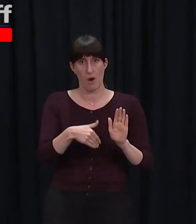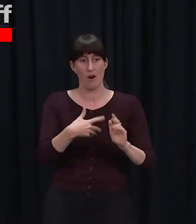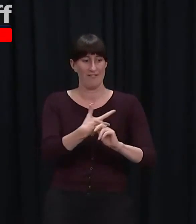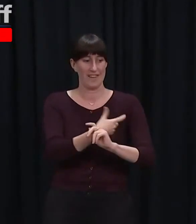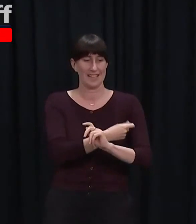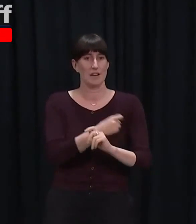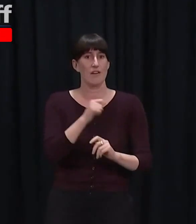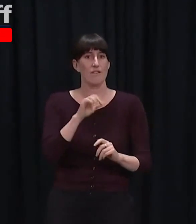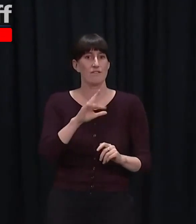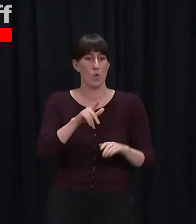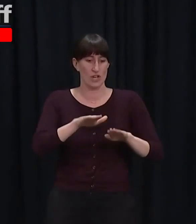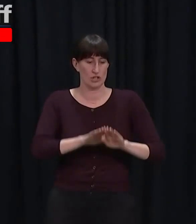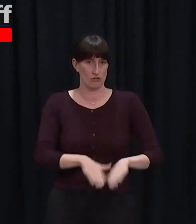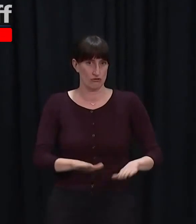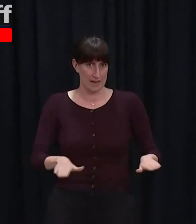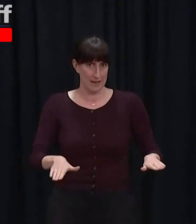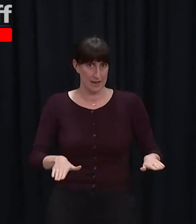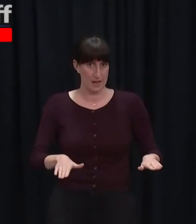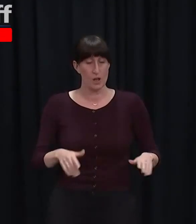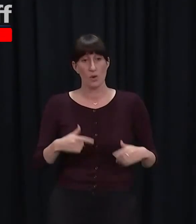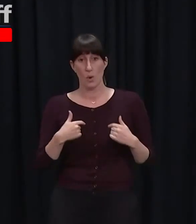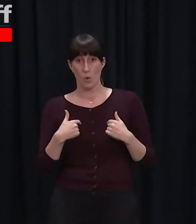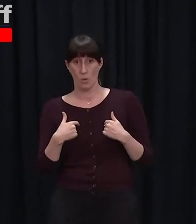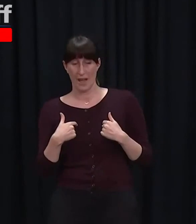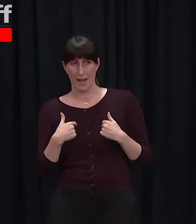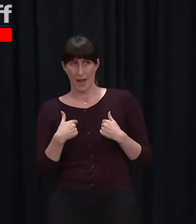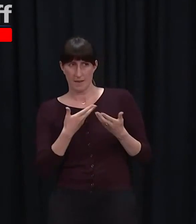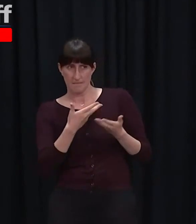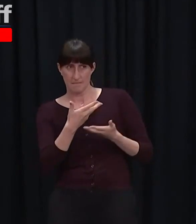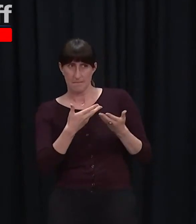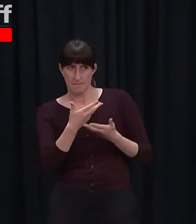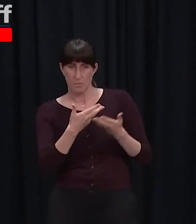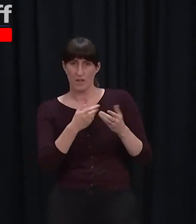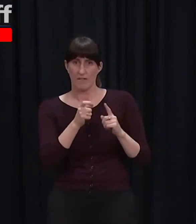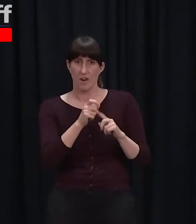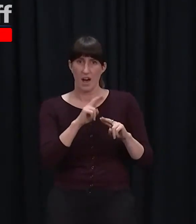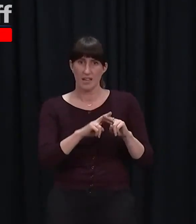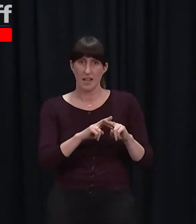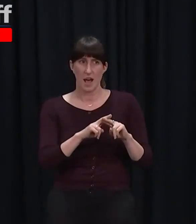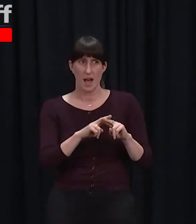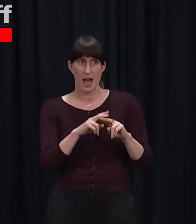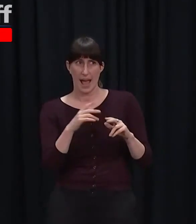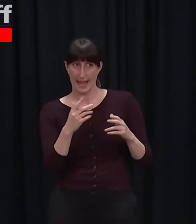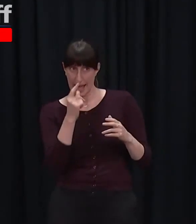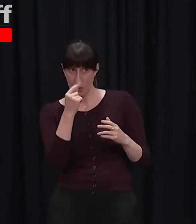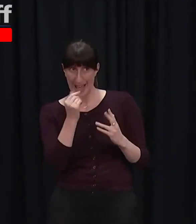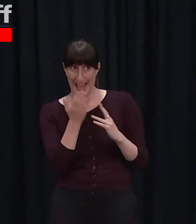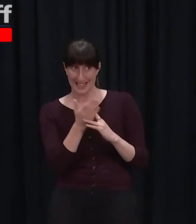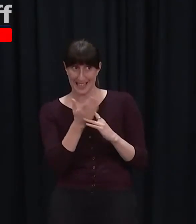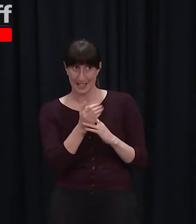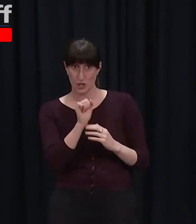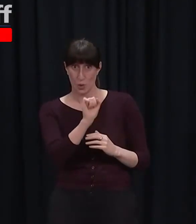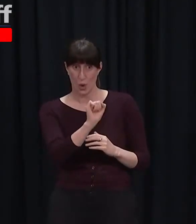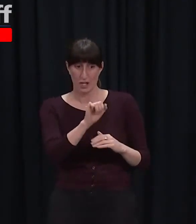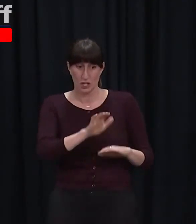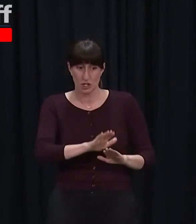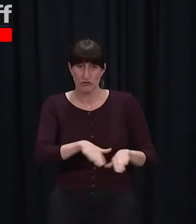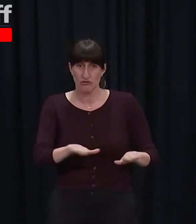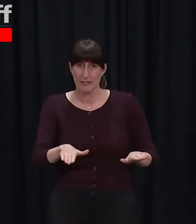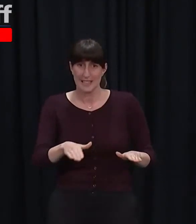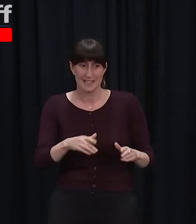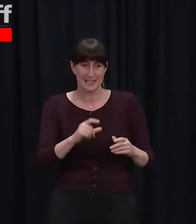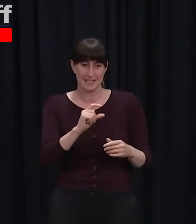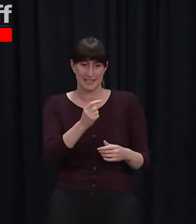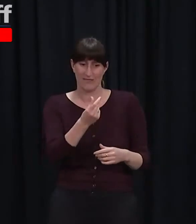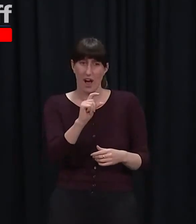conversations we are having with Pfizer is around the accessibility to that pediatric version of the vaccine. And if you looked at the releases in the